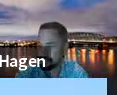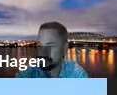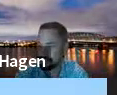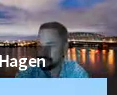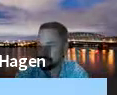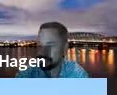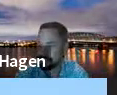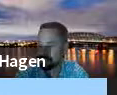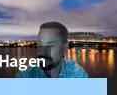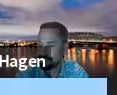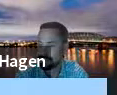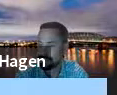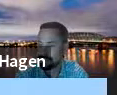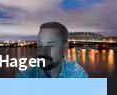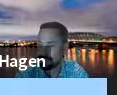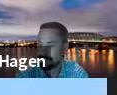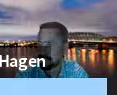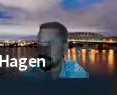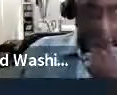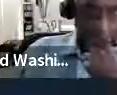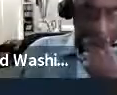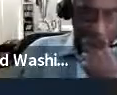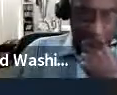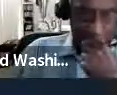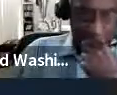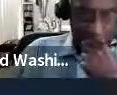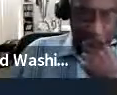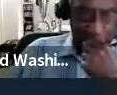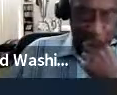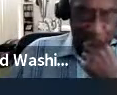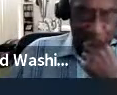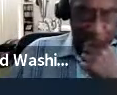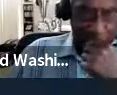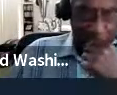bridge provides the link for all of us.